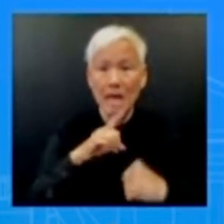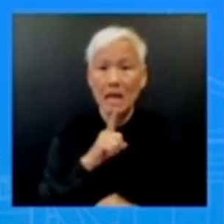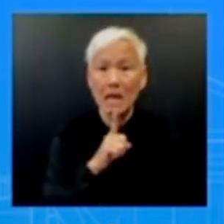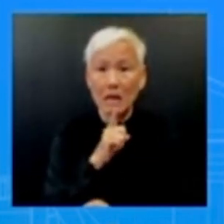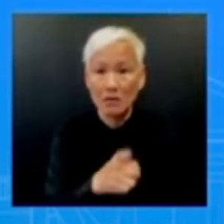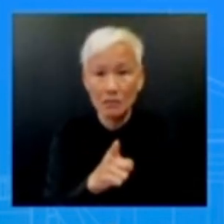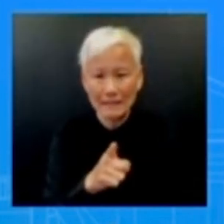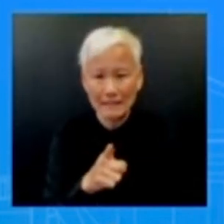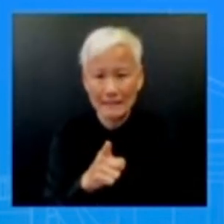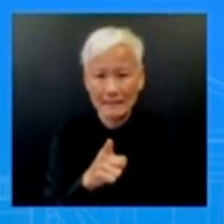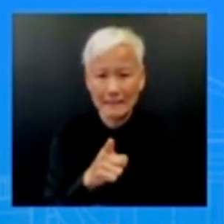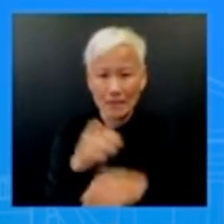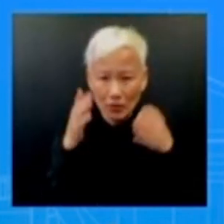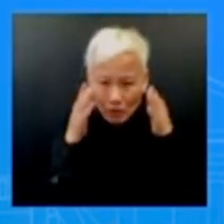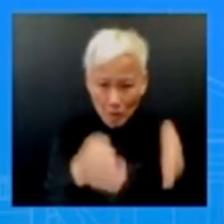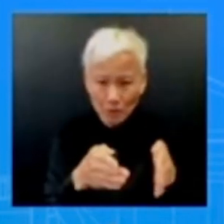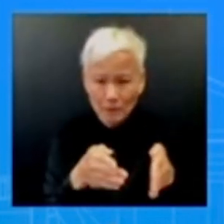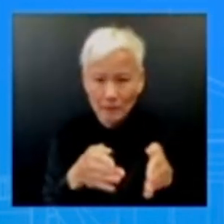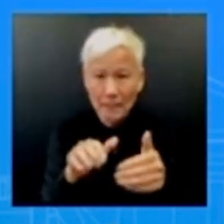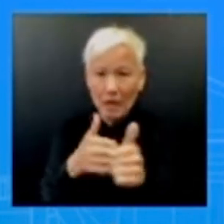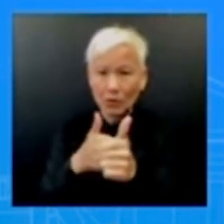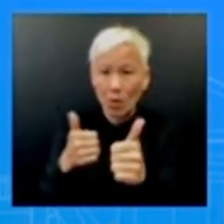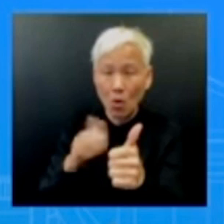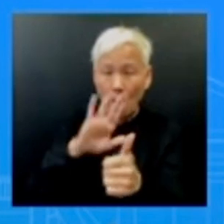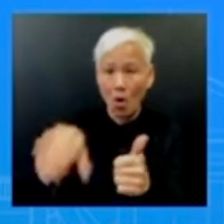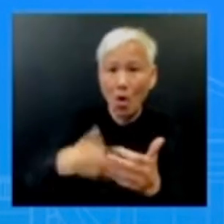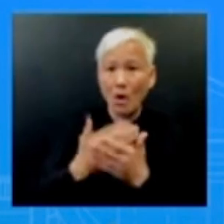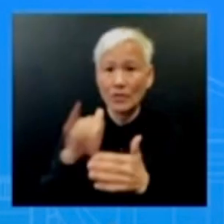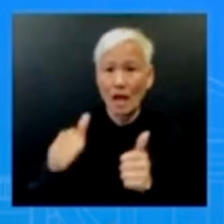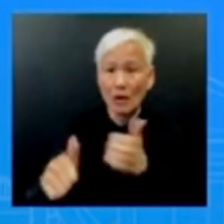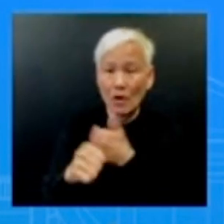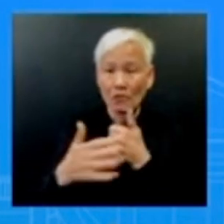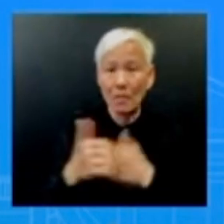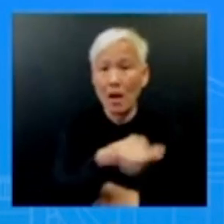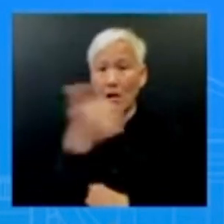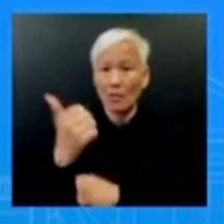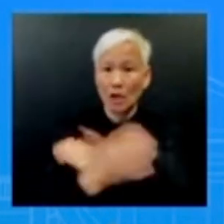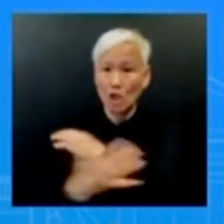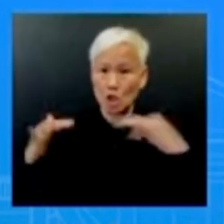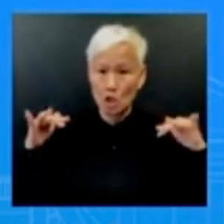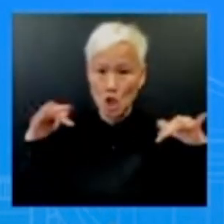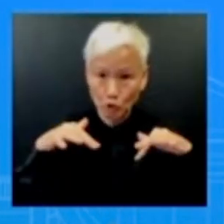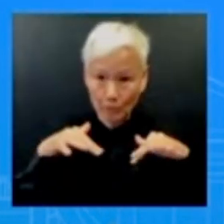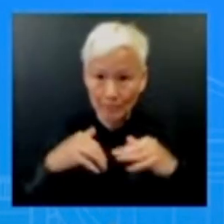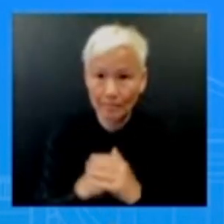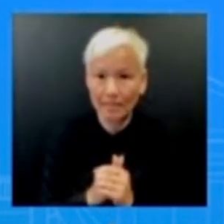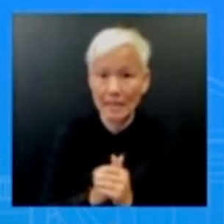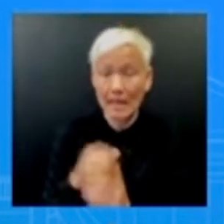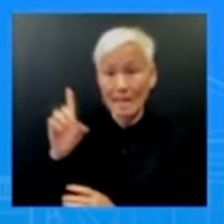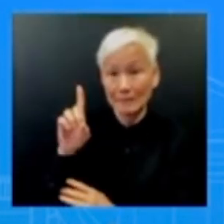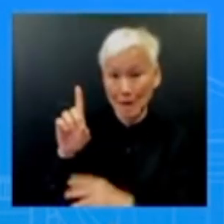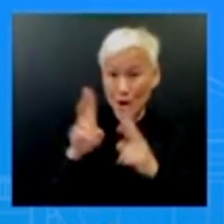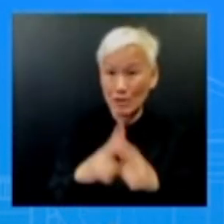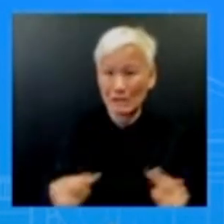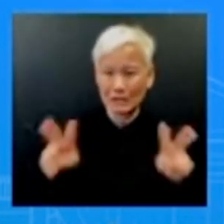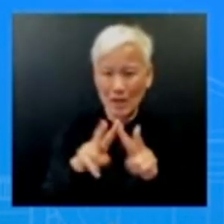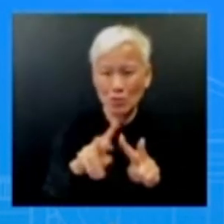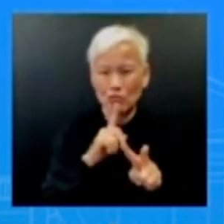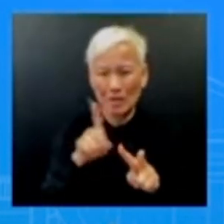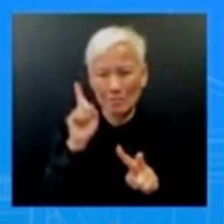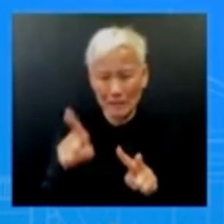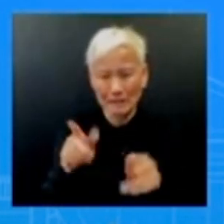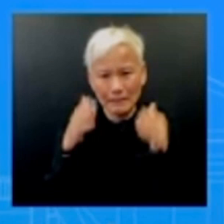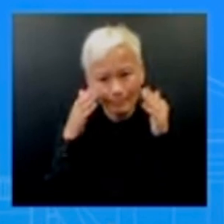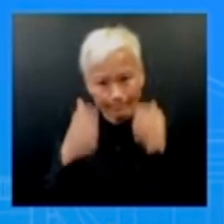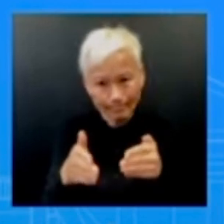many. The President also stressed that democratic values have always been and must remain a hallmark of U.S.-Israeli bilateral